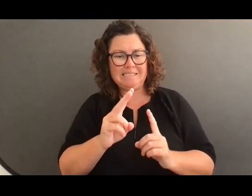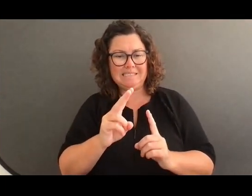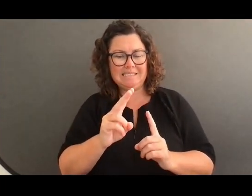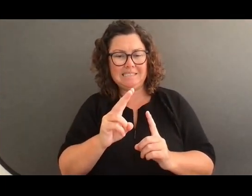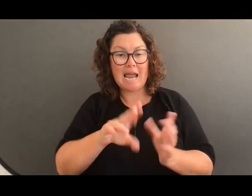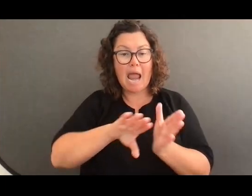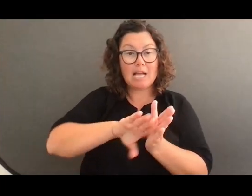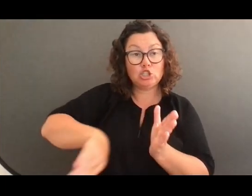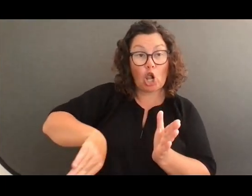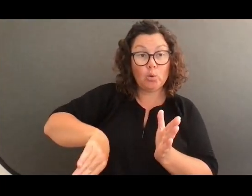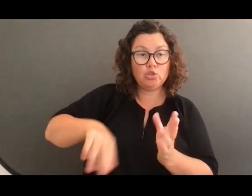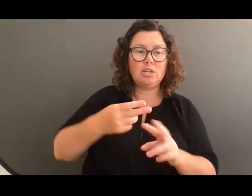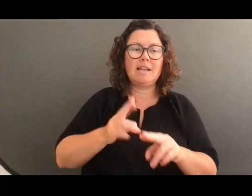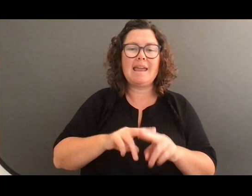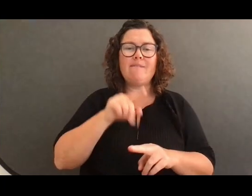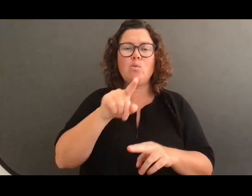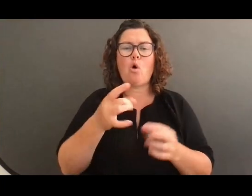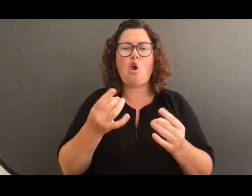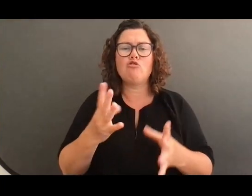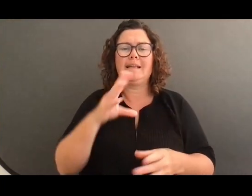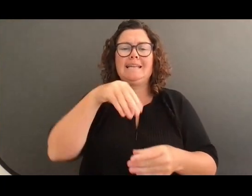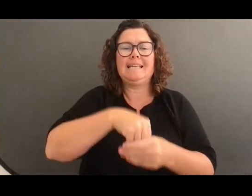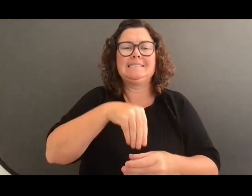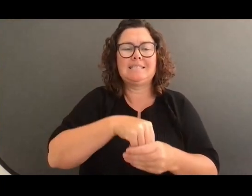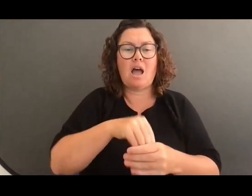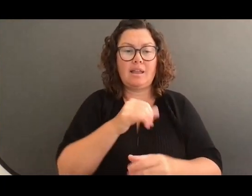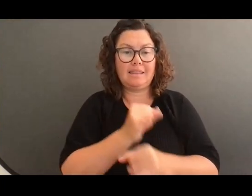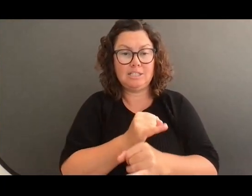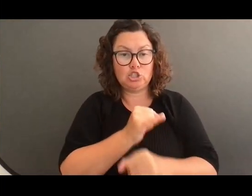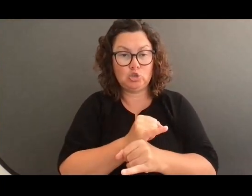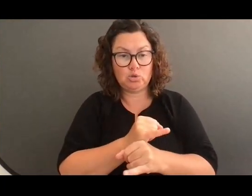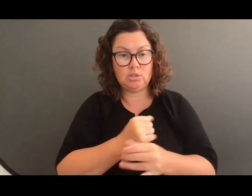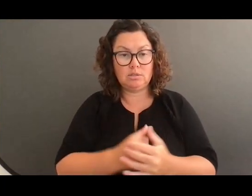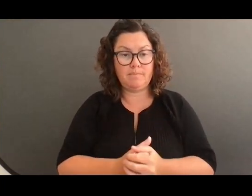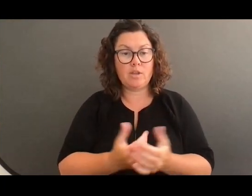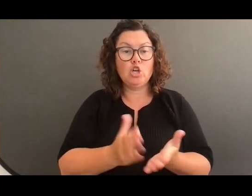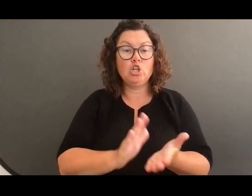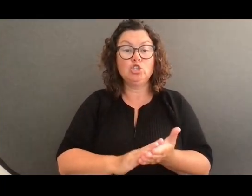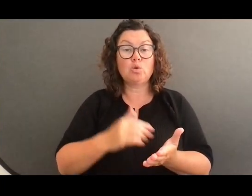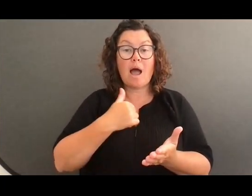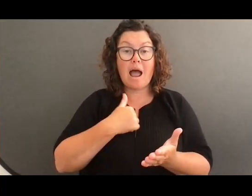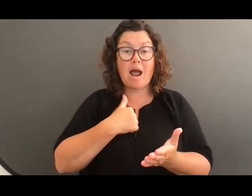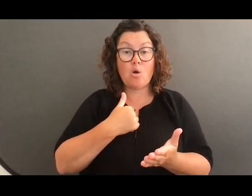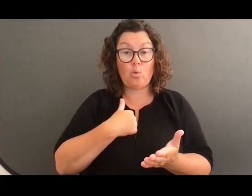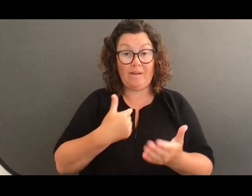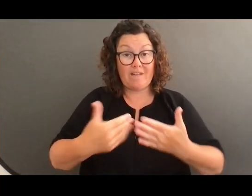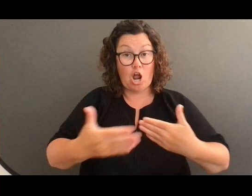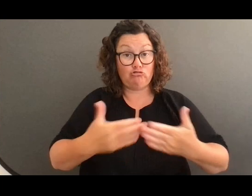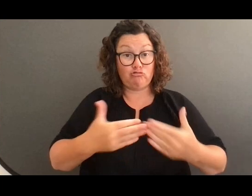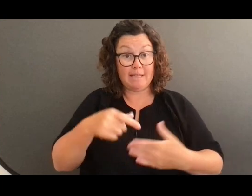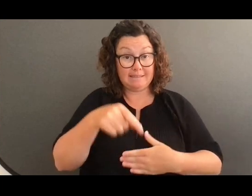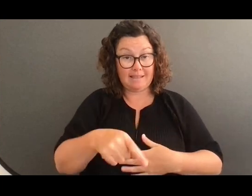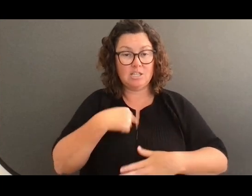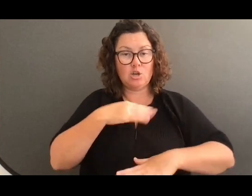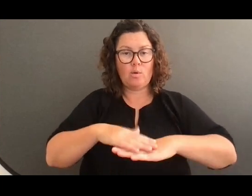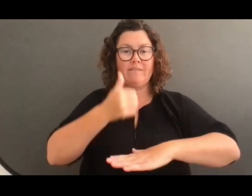So some recent mechanisms that we've put in place to address issues of representation and access include establishing the RAMP